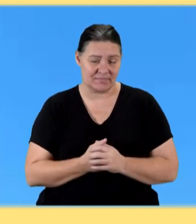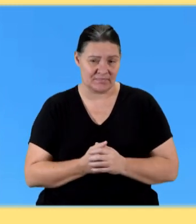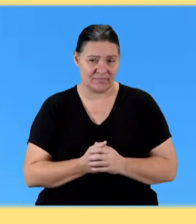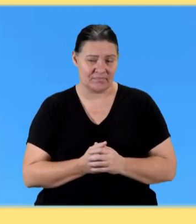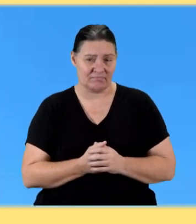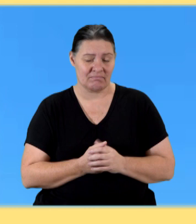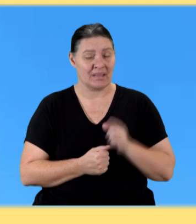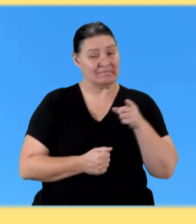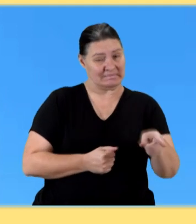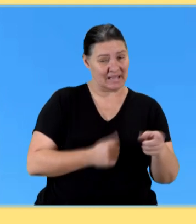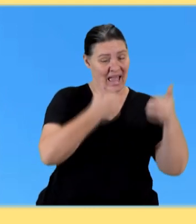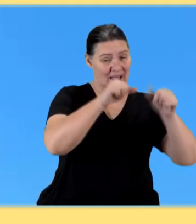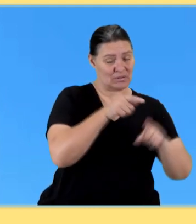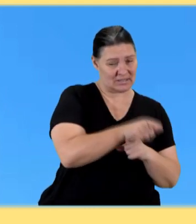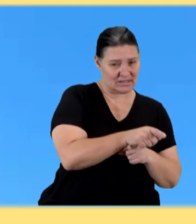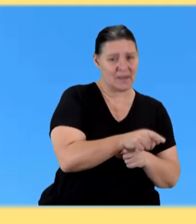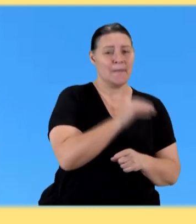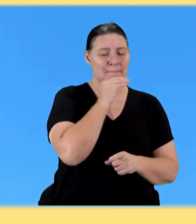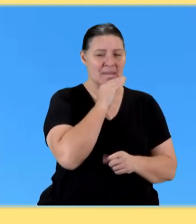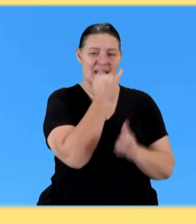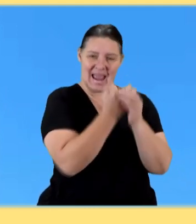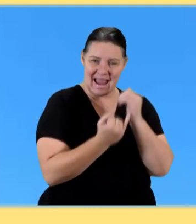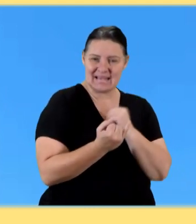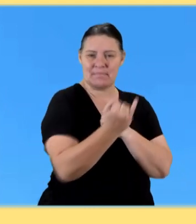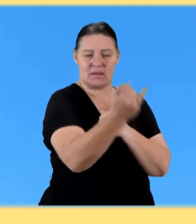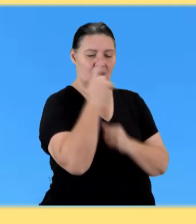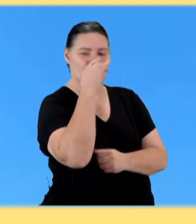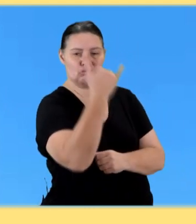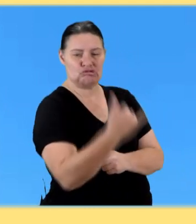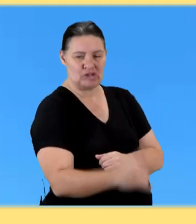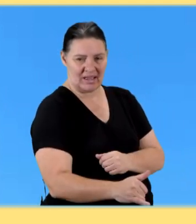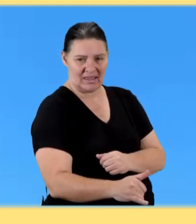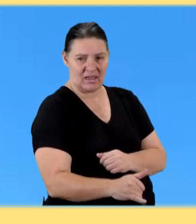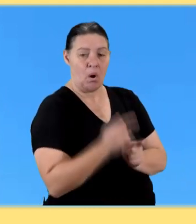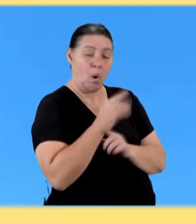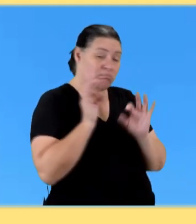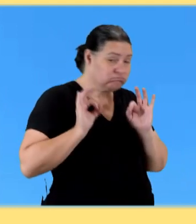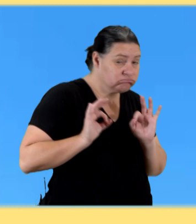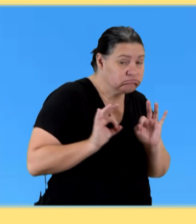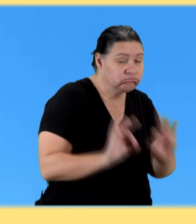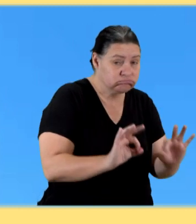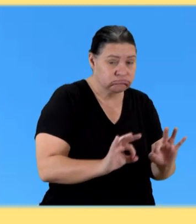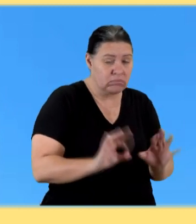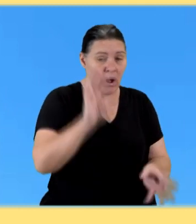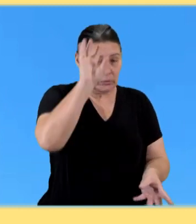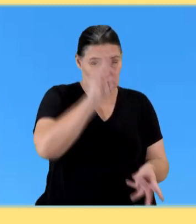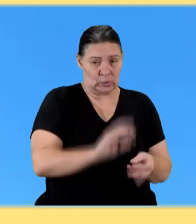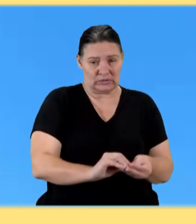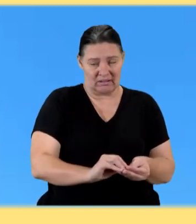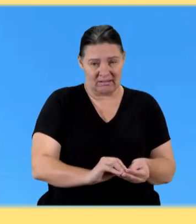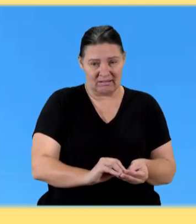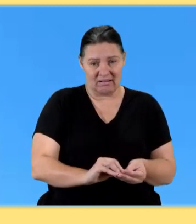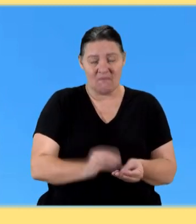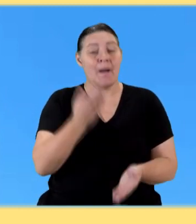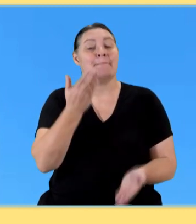other. The creditors control account acts as an independent check on the accuracy of the